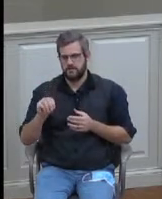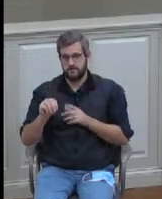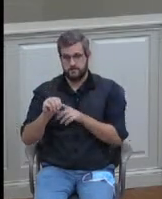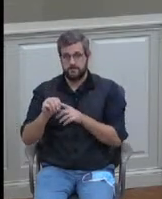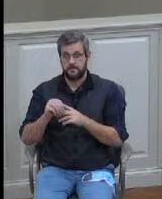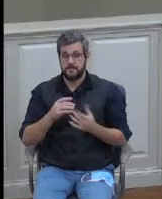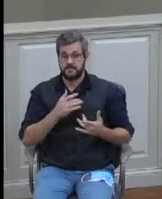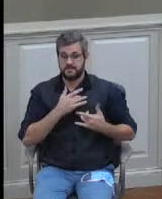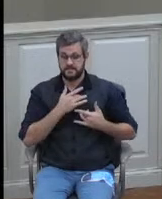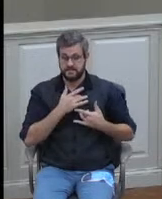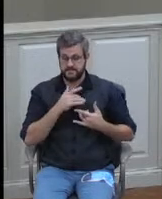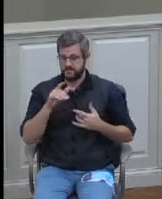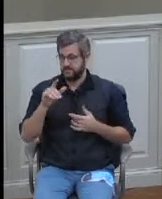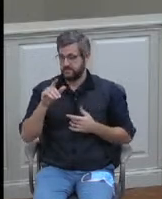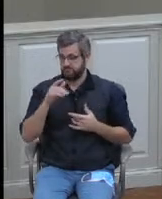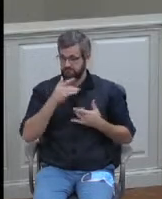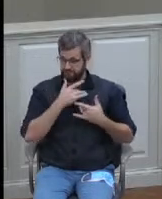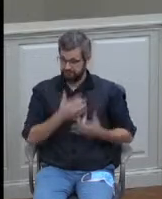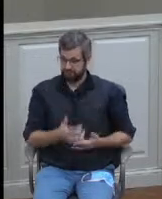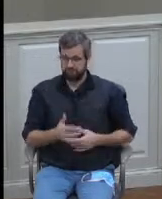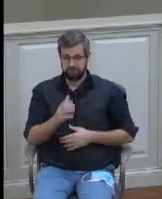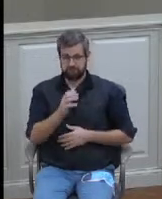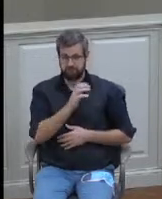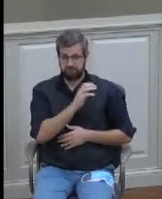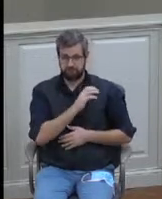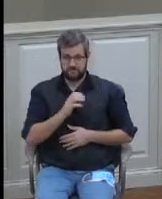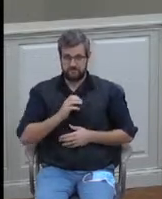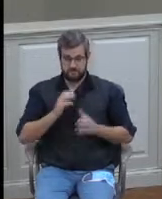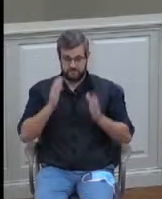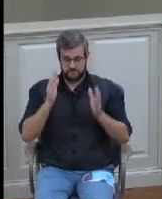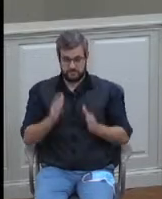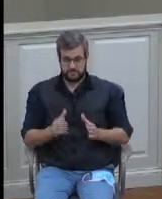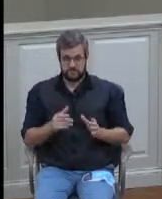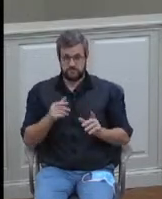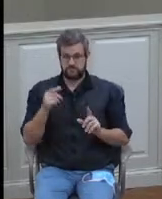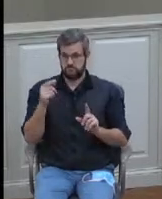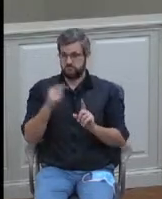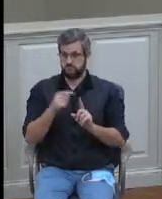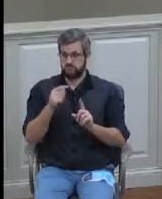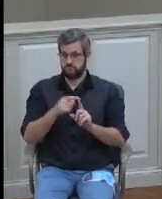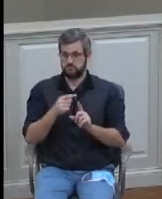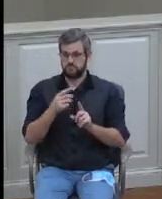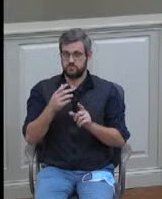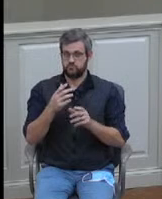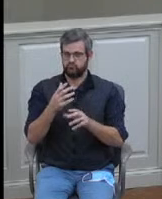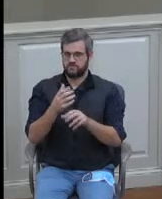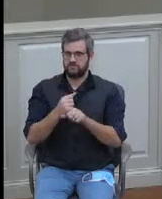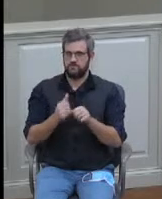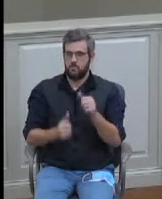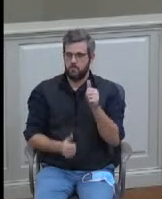Traditionally, that has been the commissioner that has received the most votes.